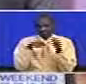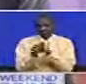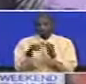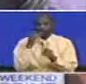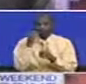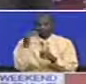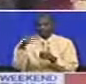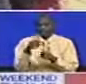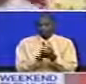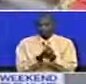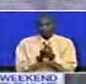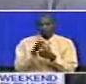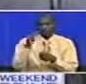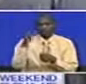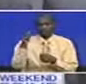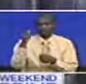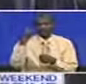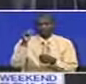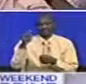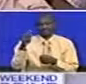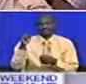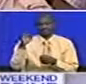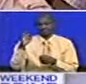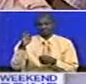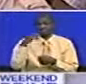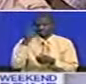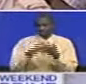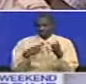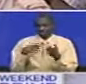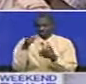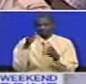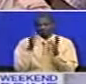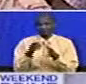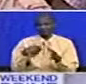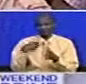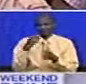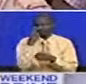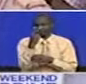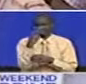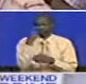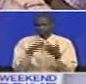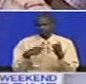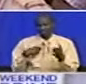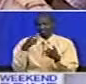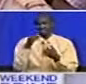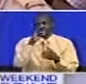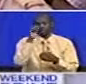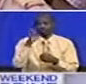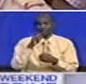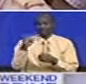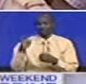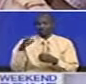of Bumula MP Boniface Otsiula. A visit political pundits largely viewed as efforts by Jubilee